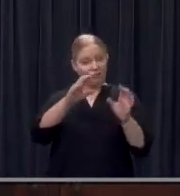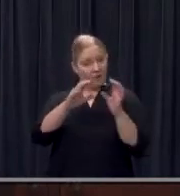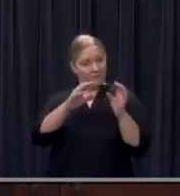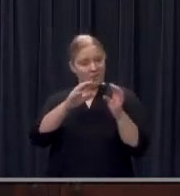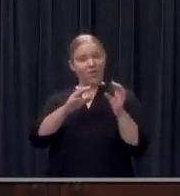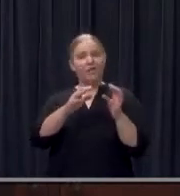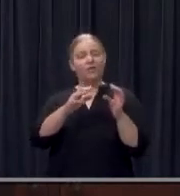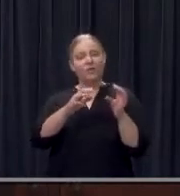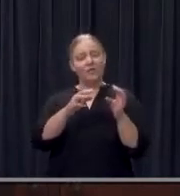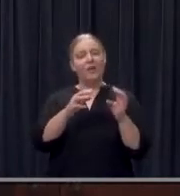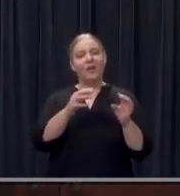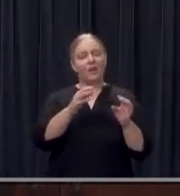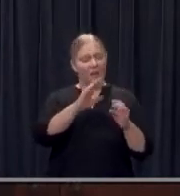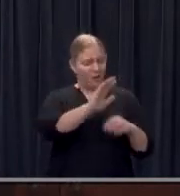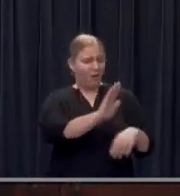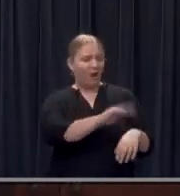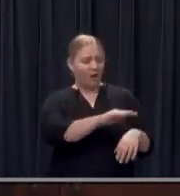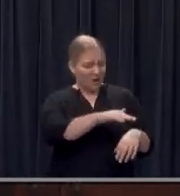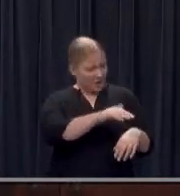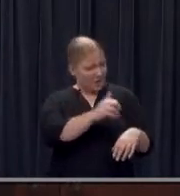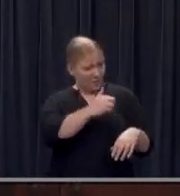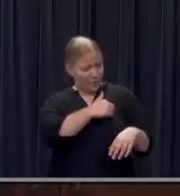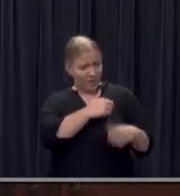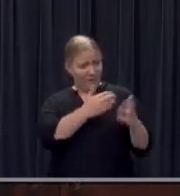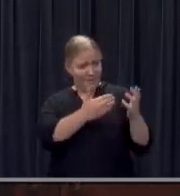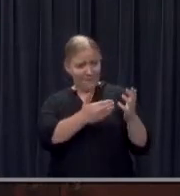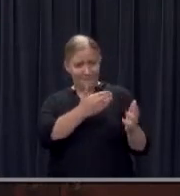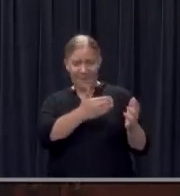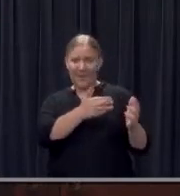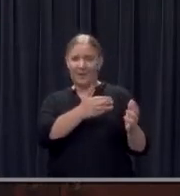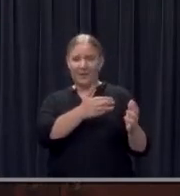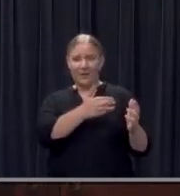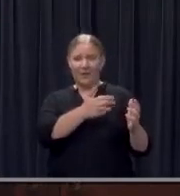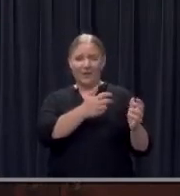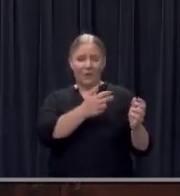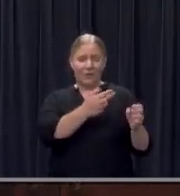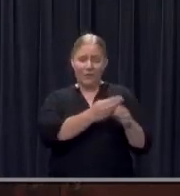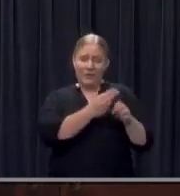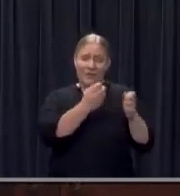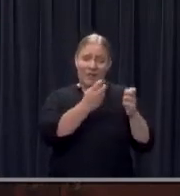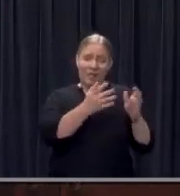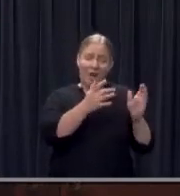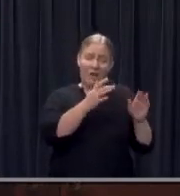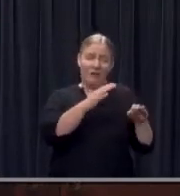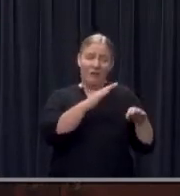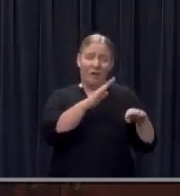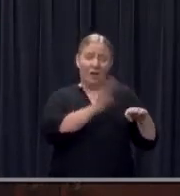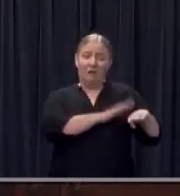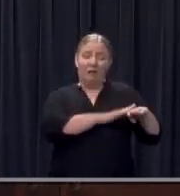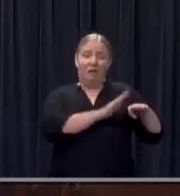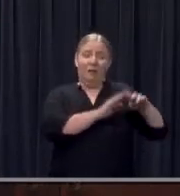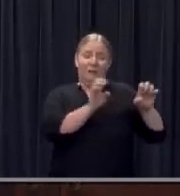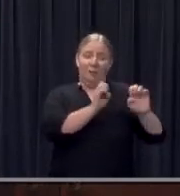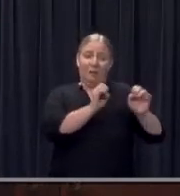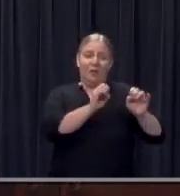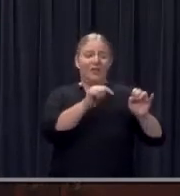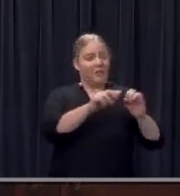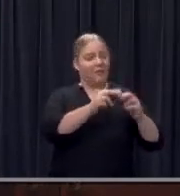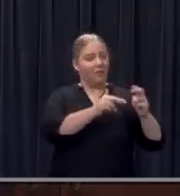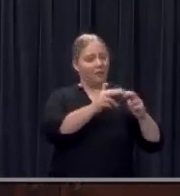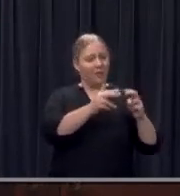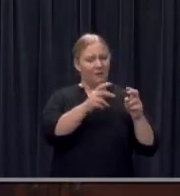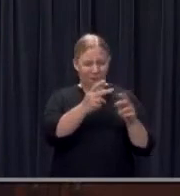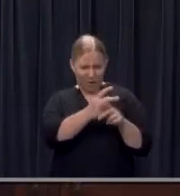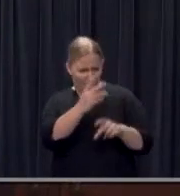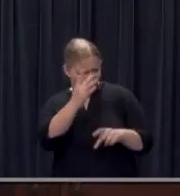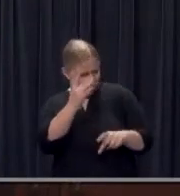ends of, hey, we might be running just lots of alerts in this building, so let's figure out the why. And then let's talk